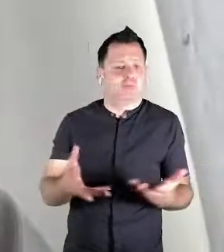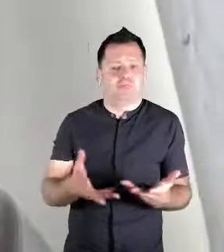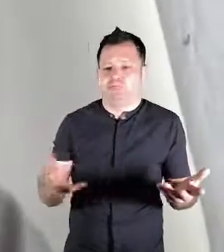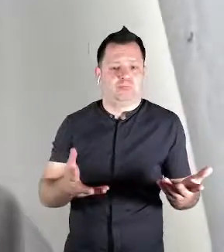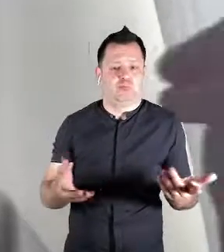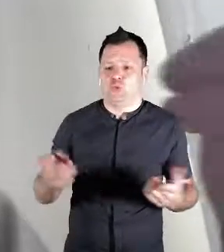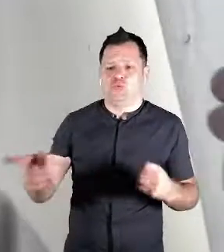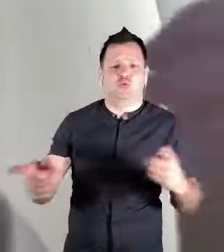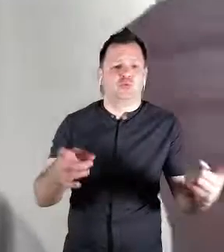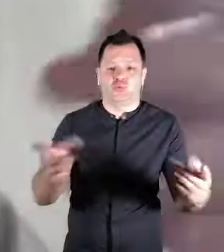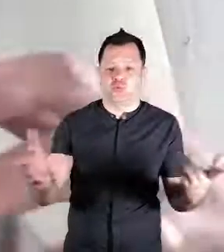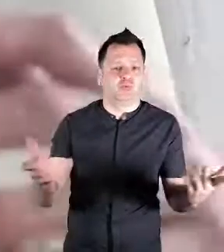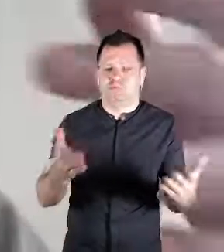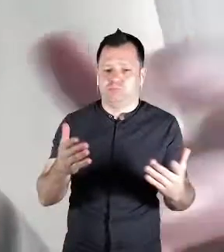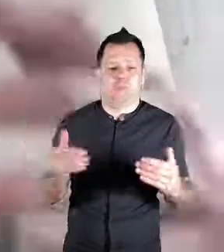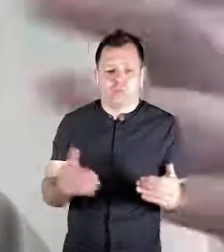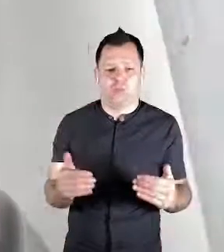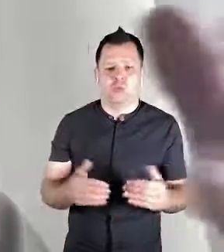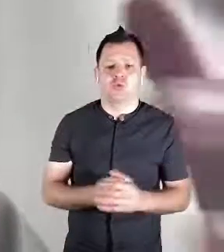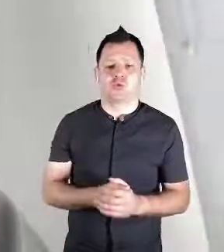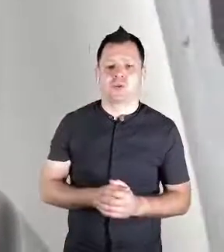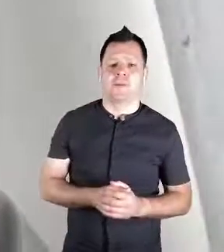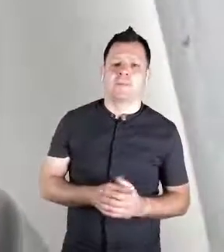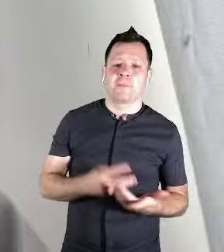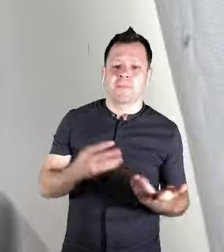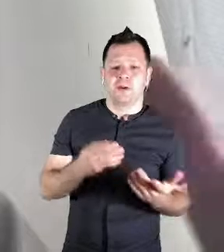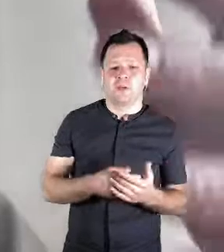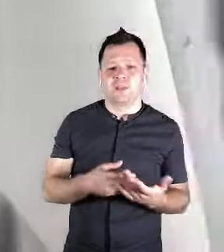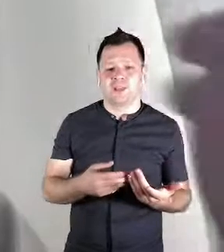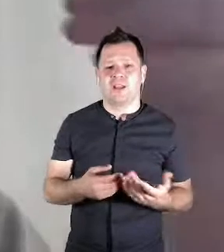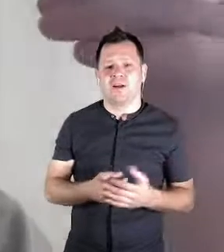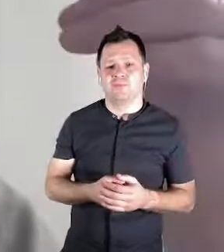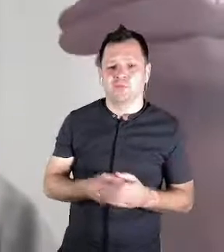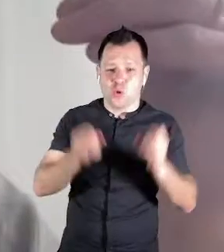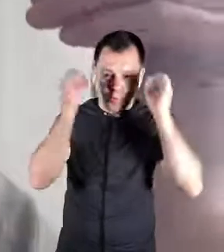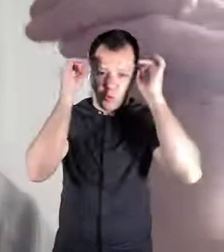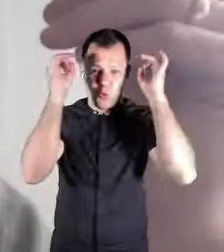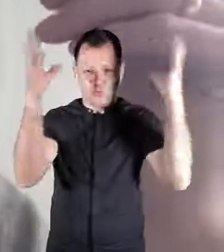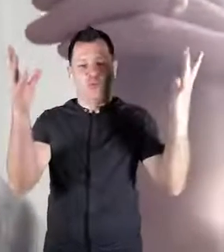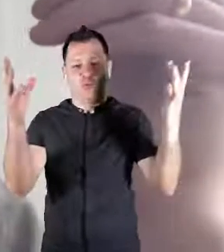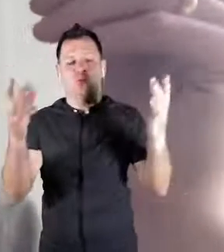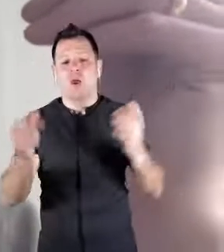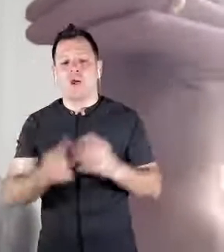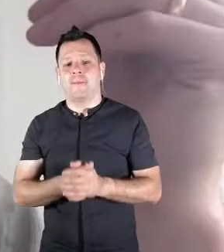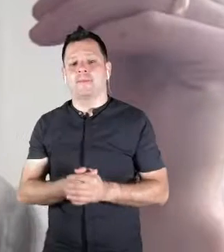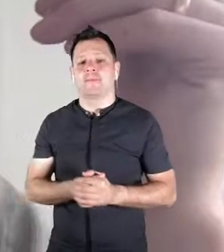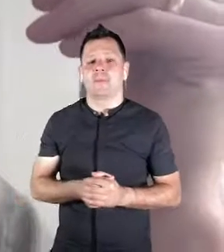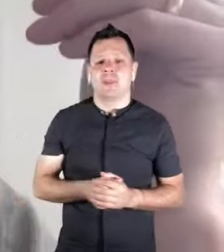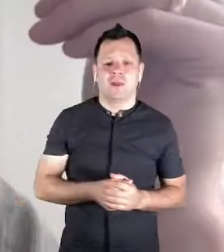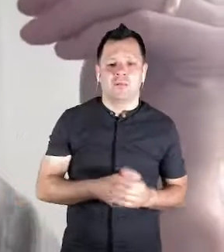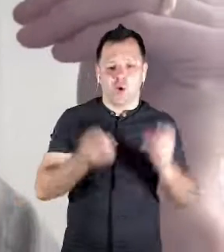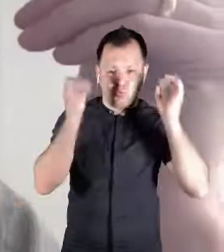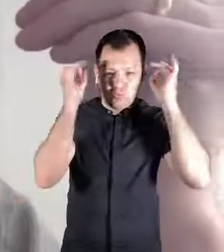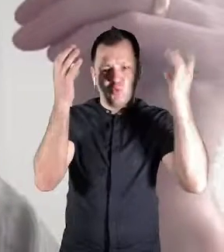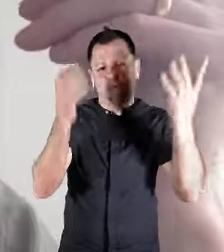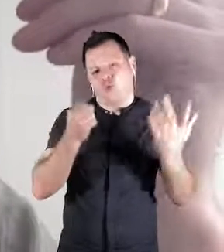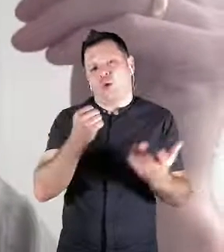tradition, not mentioned in law, but you can do that. But at the same